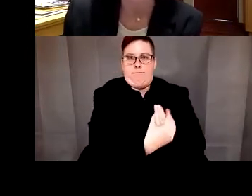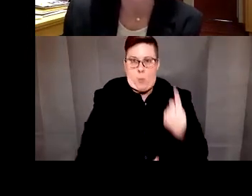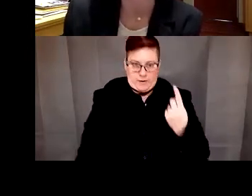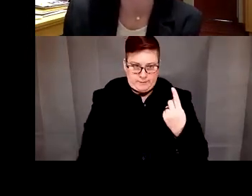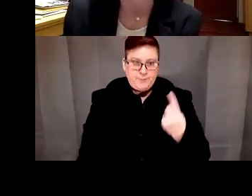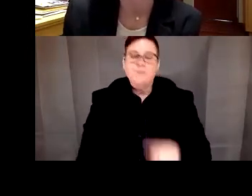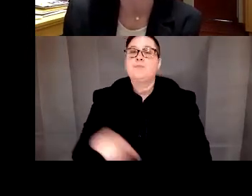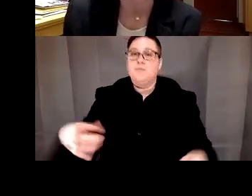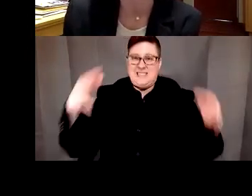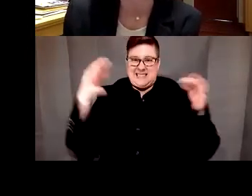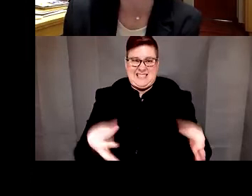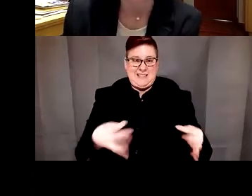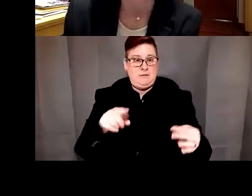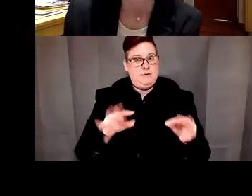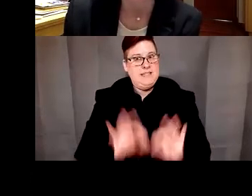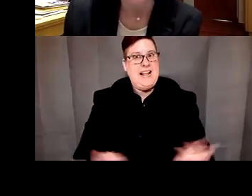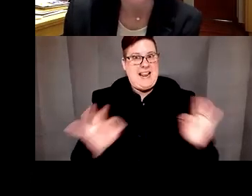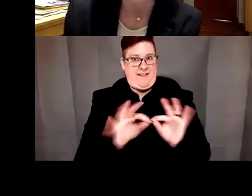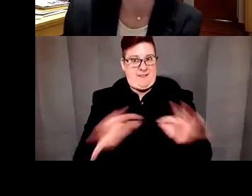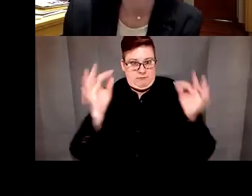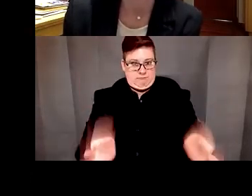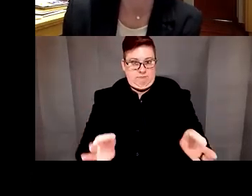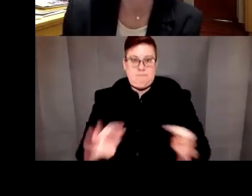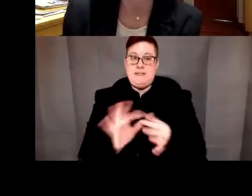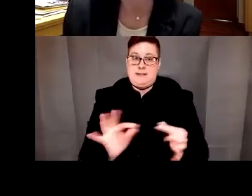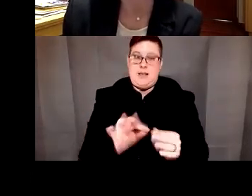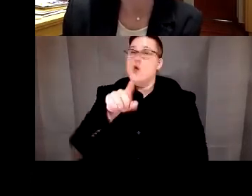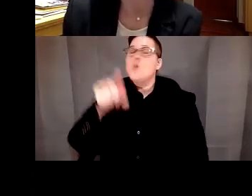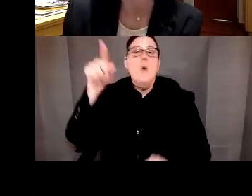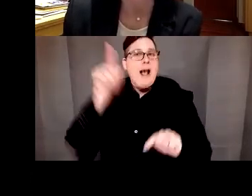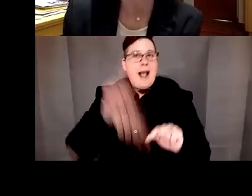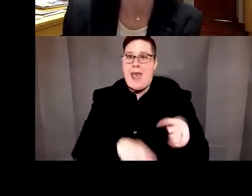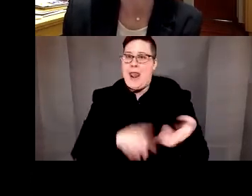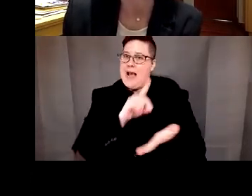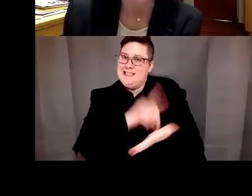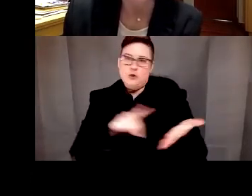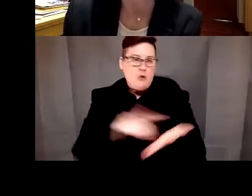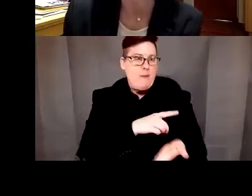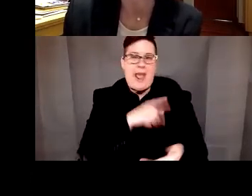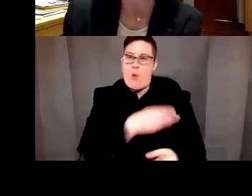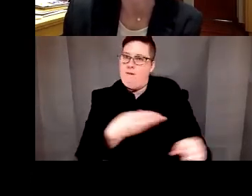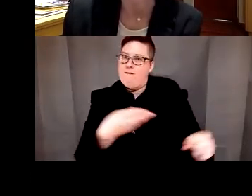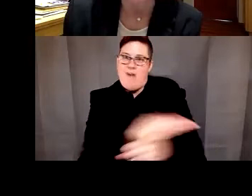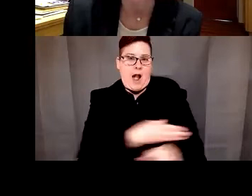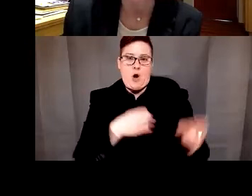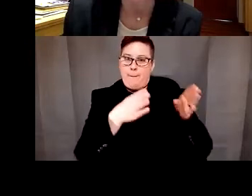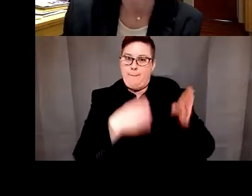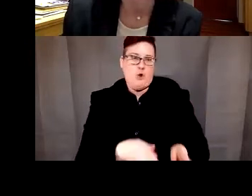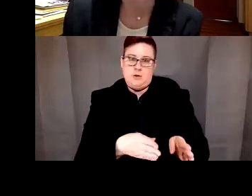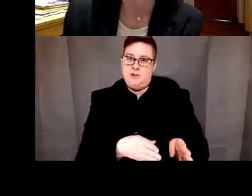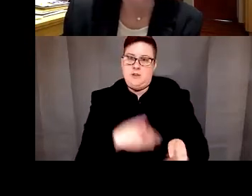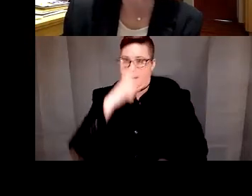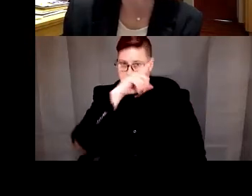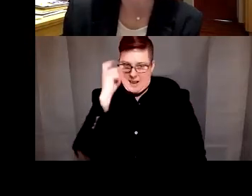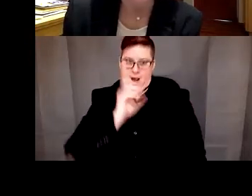said, and this is a very significant ruling, said you cannot discriminate or fire an individual